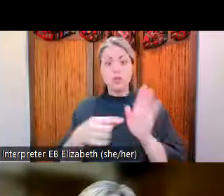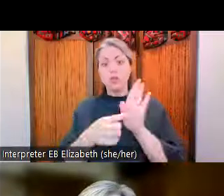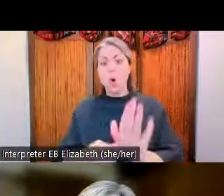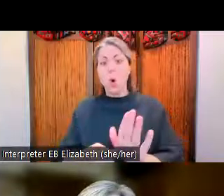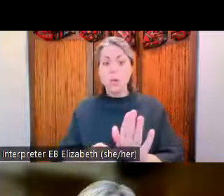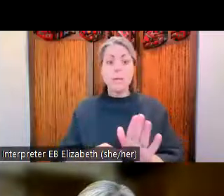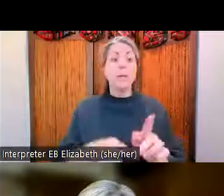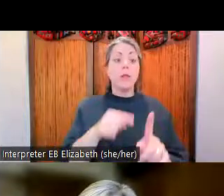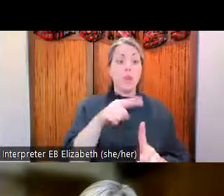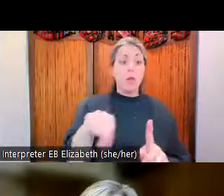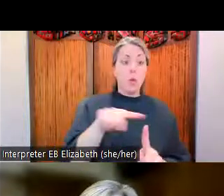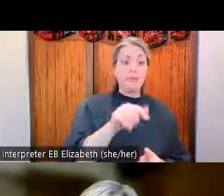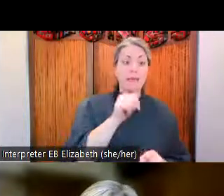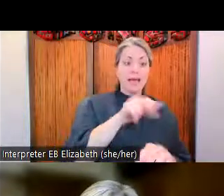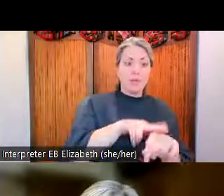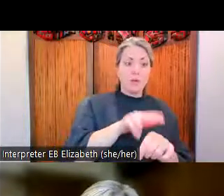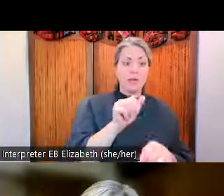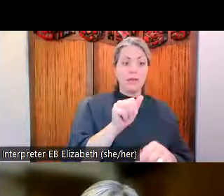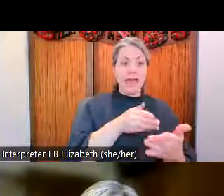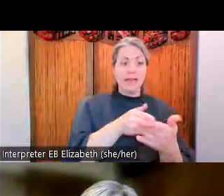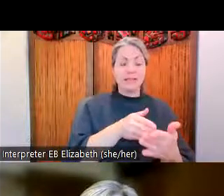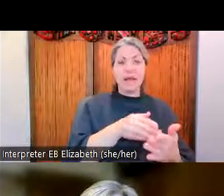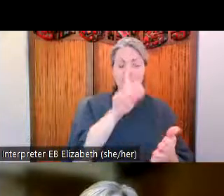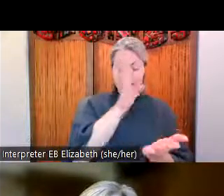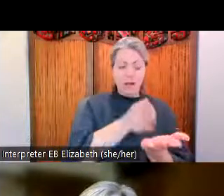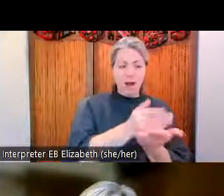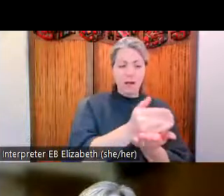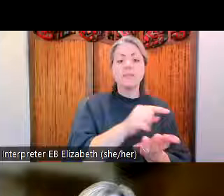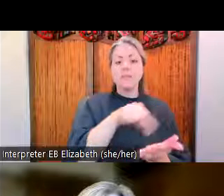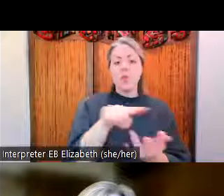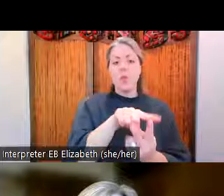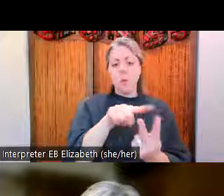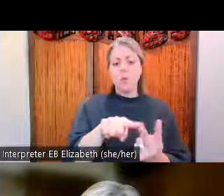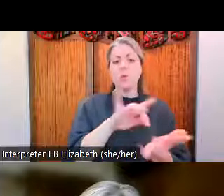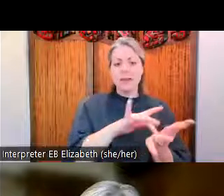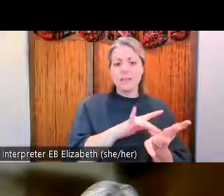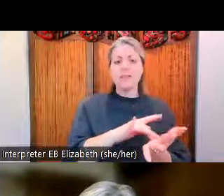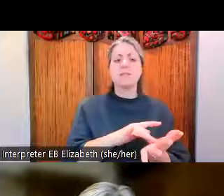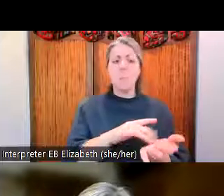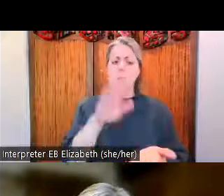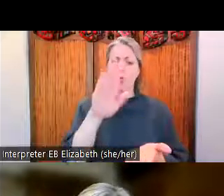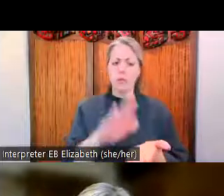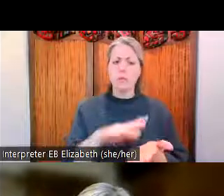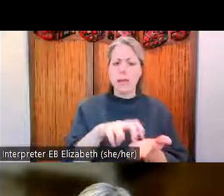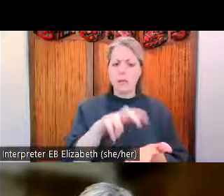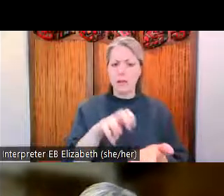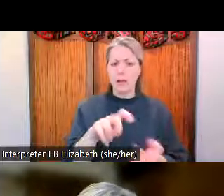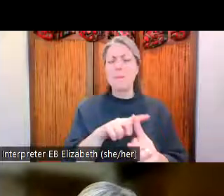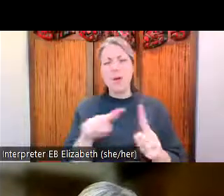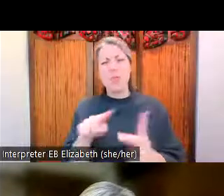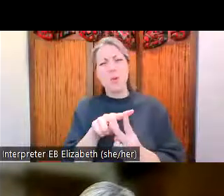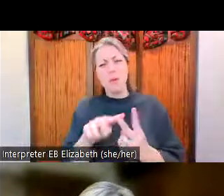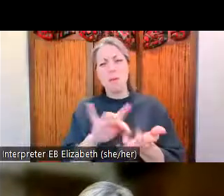antipsychotics are associated with a reduction in hyperactivity. But these are much higher side effect medicines